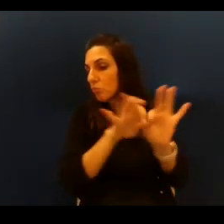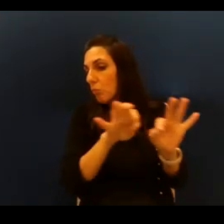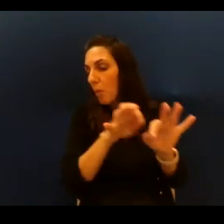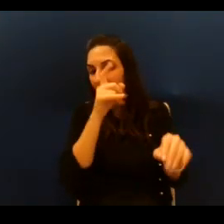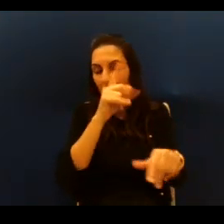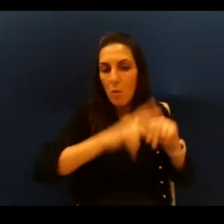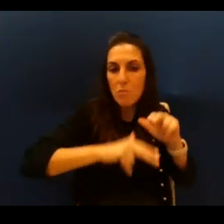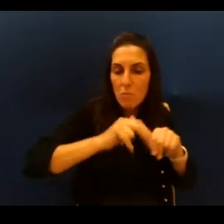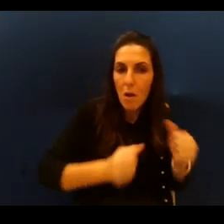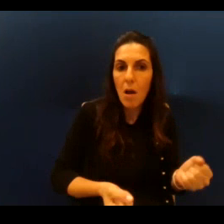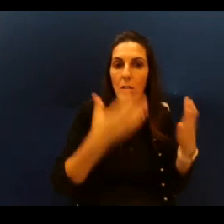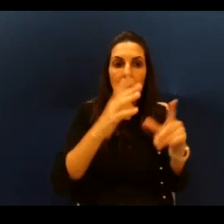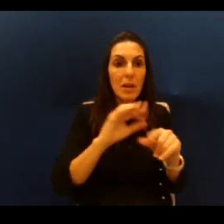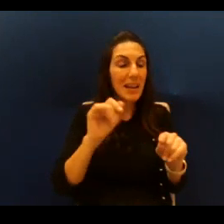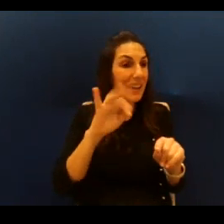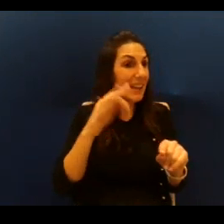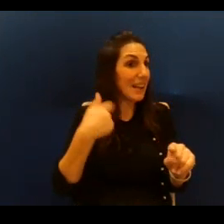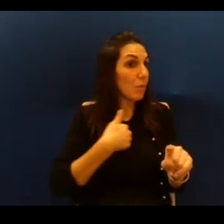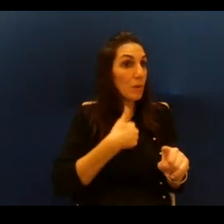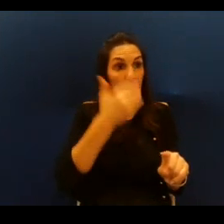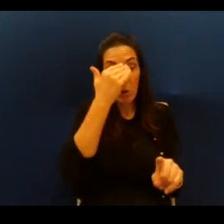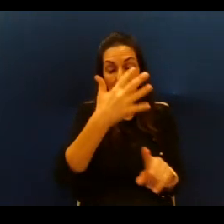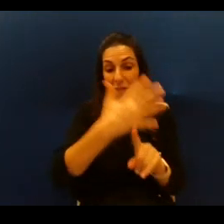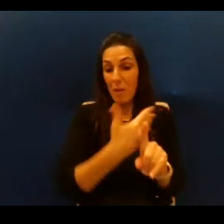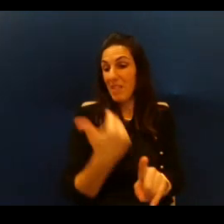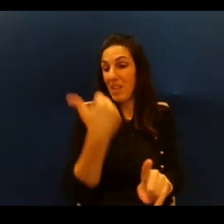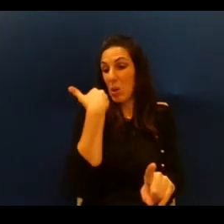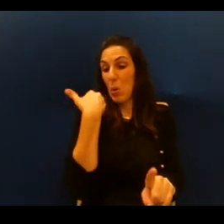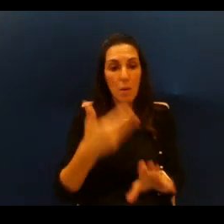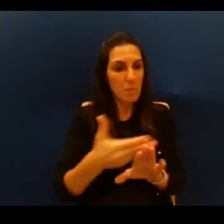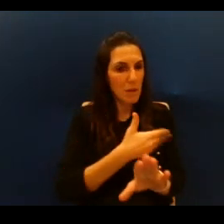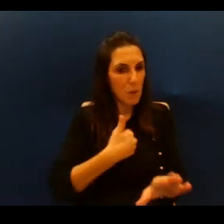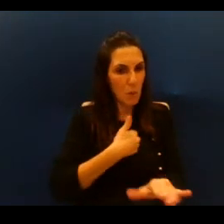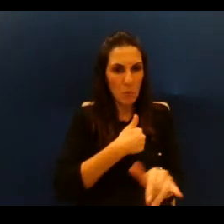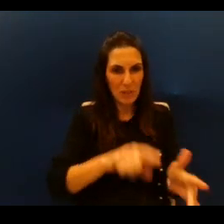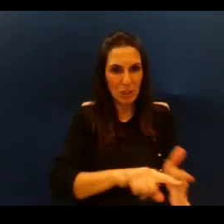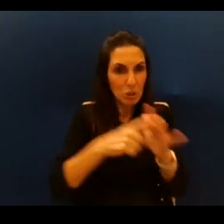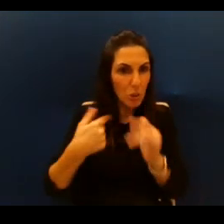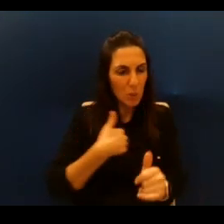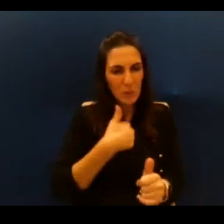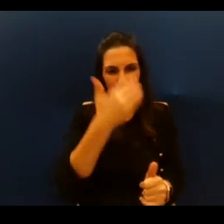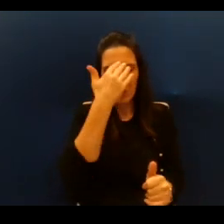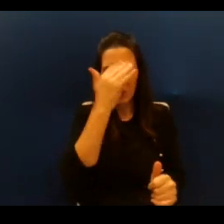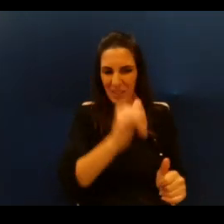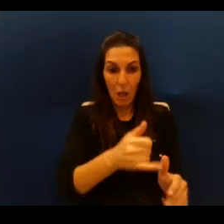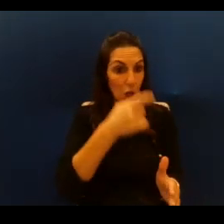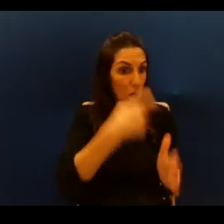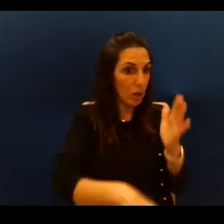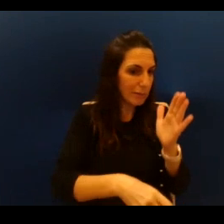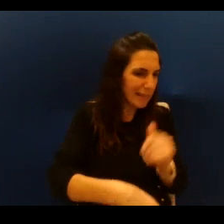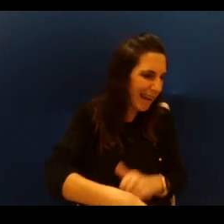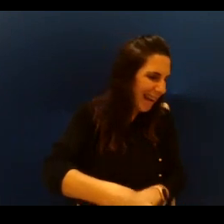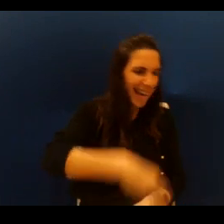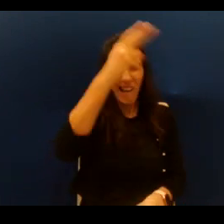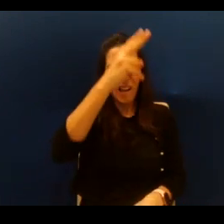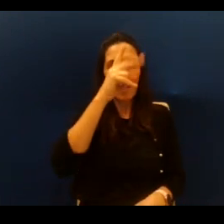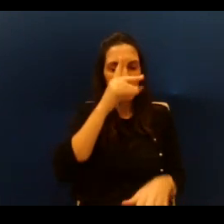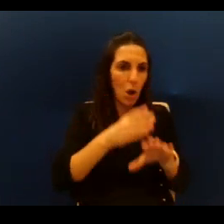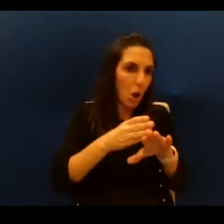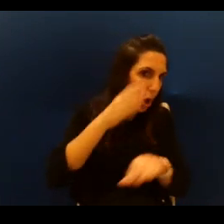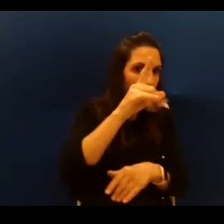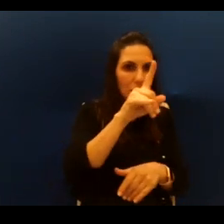this, you know, 5 months ago when we started this venture, we would have known then that it would have been a prohibitive cost to go on MLK for